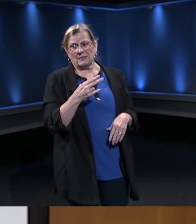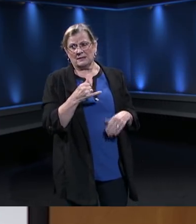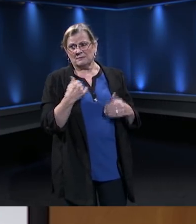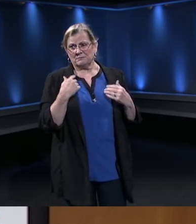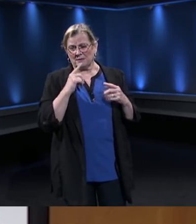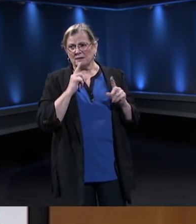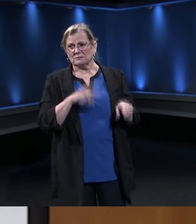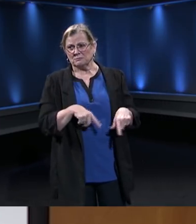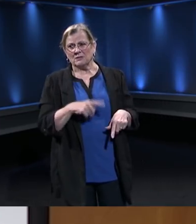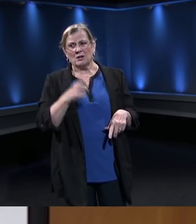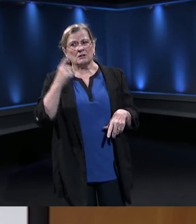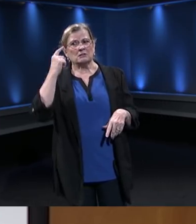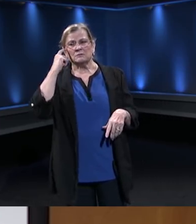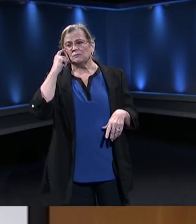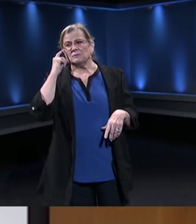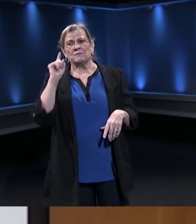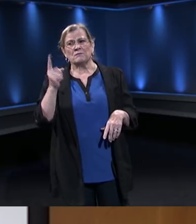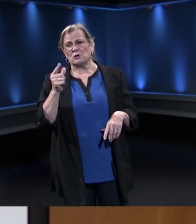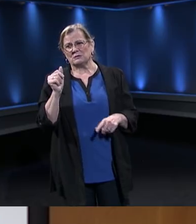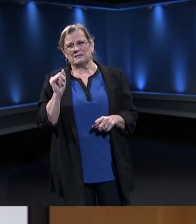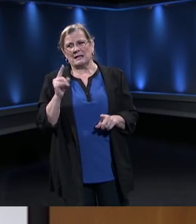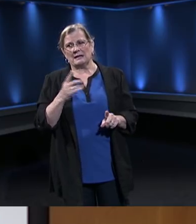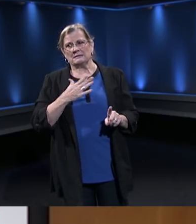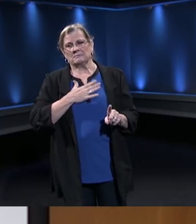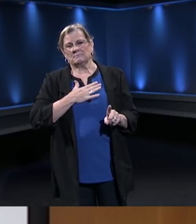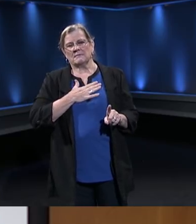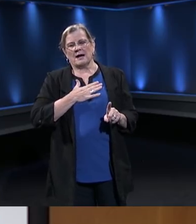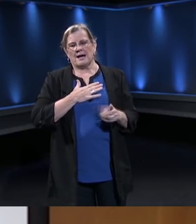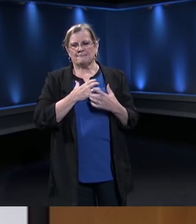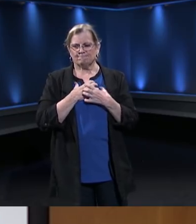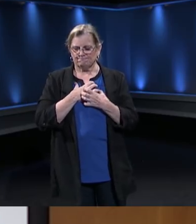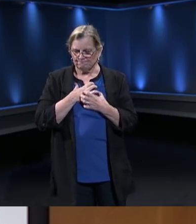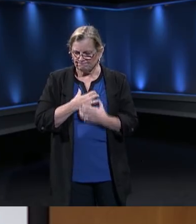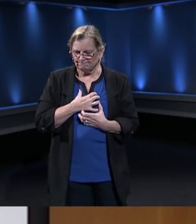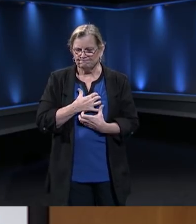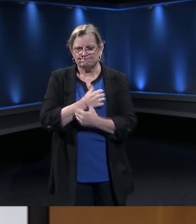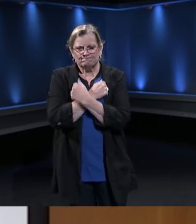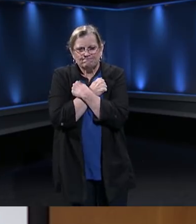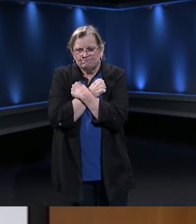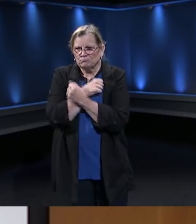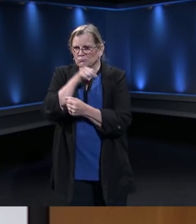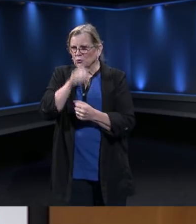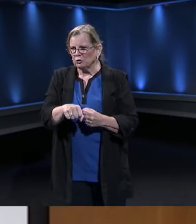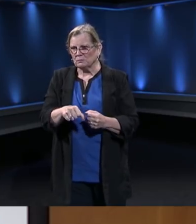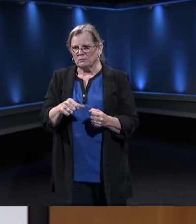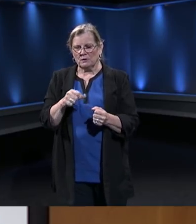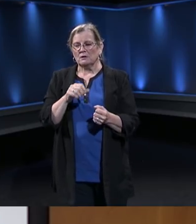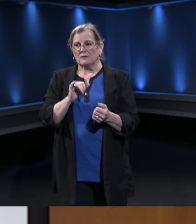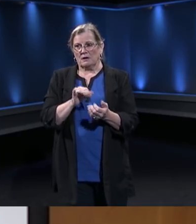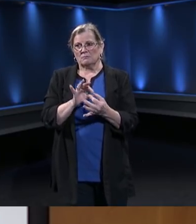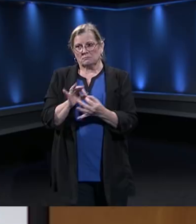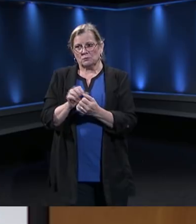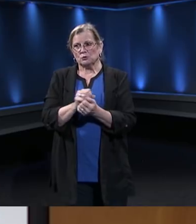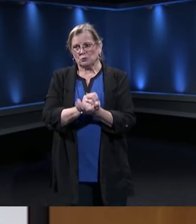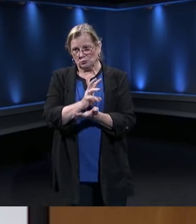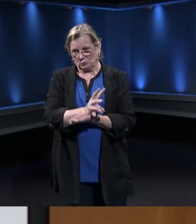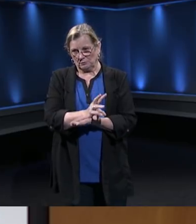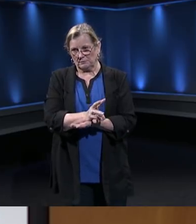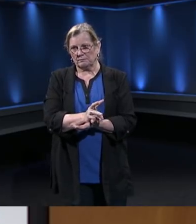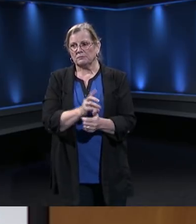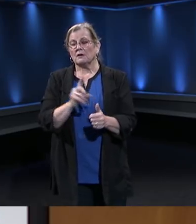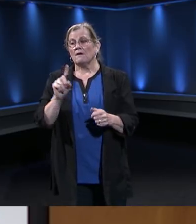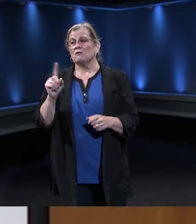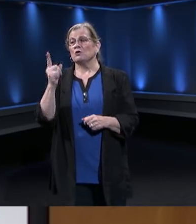passions. Fairfax County has several social workers and psychologists who are youth mental health first aid trainers, and